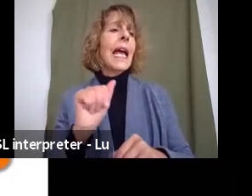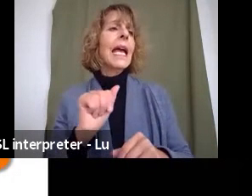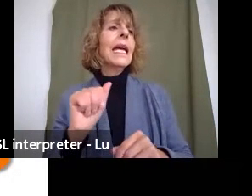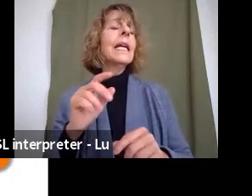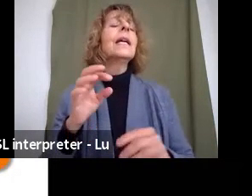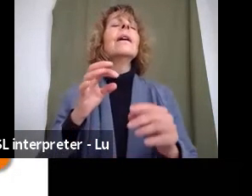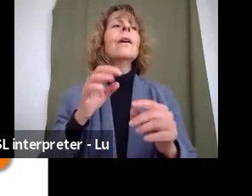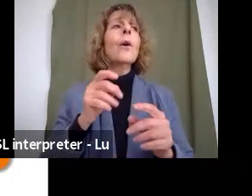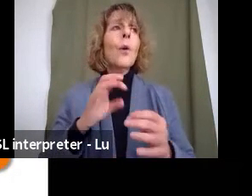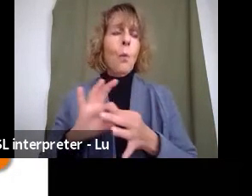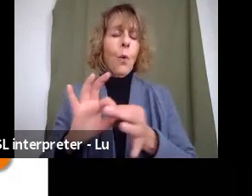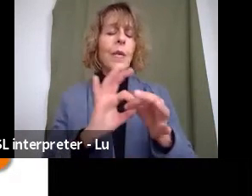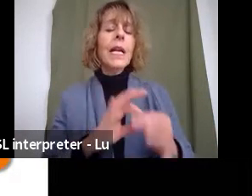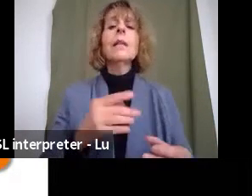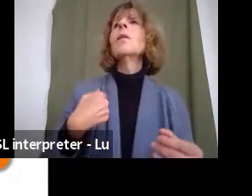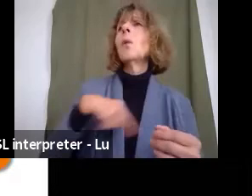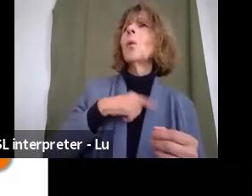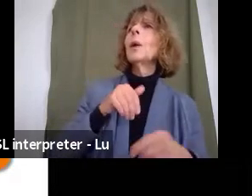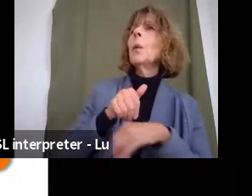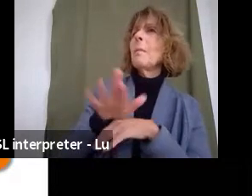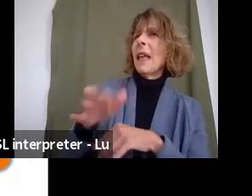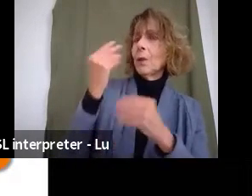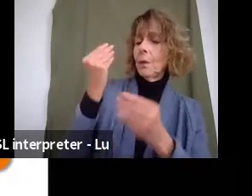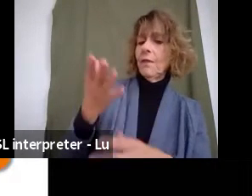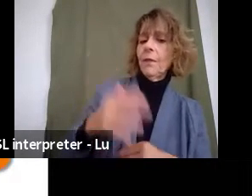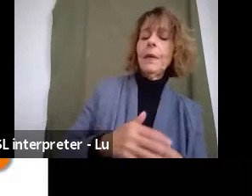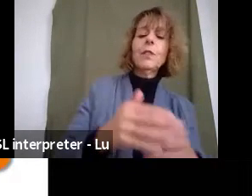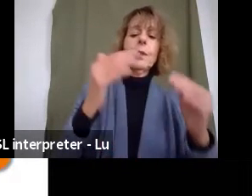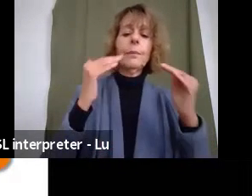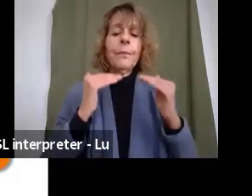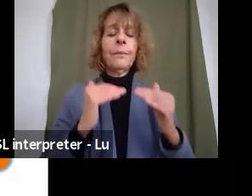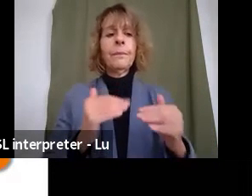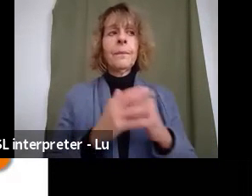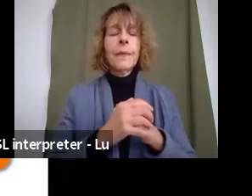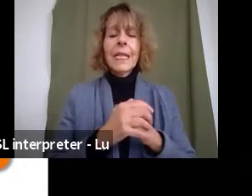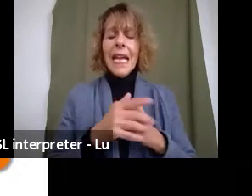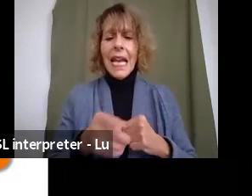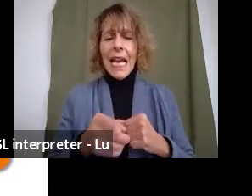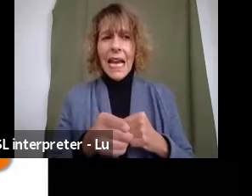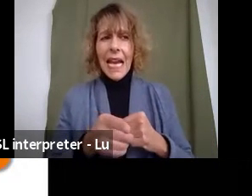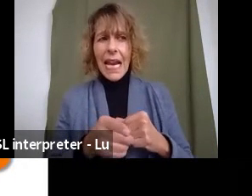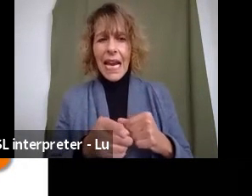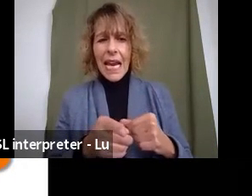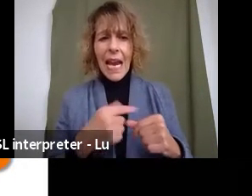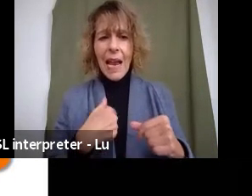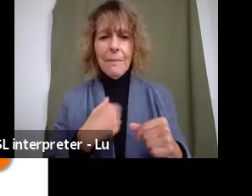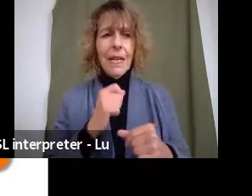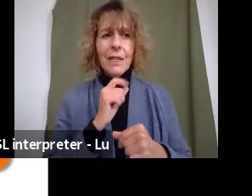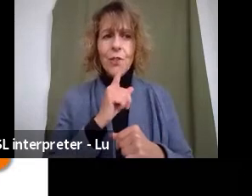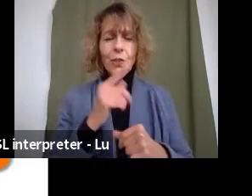have agencies that specialize working with that population. I guess I'm not exactly